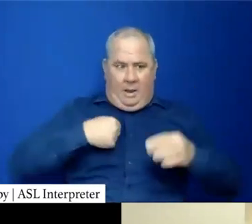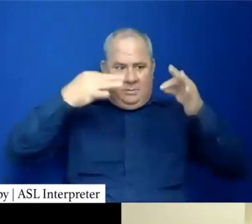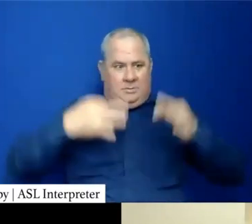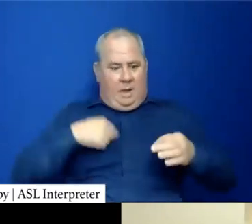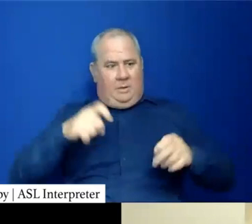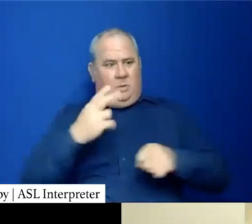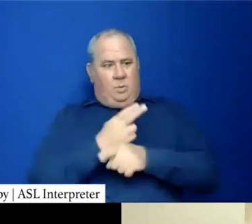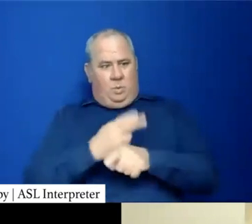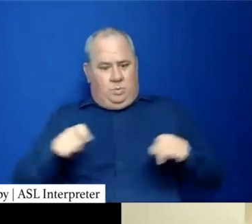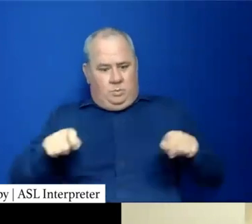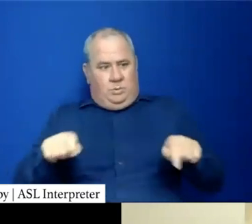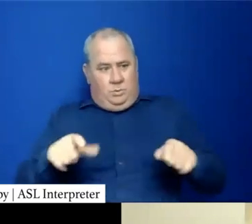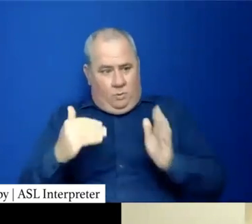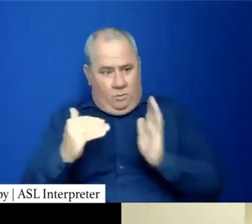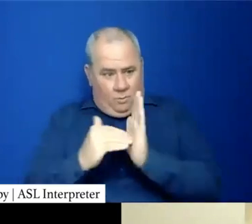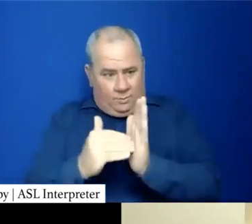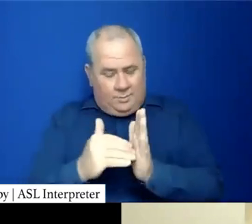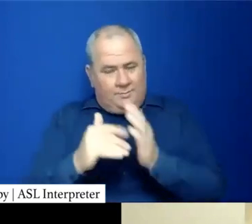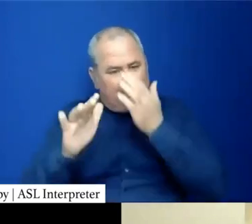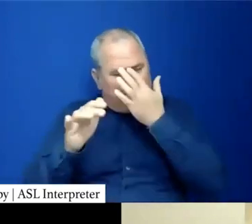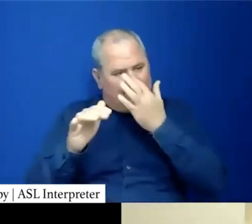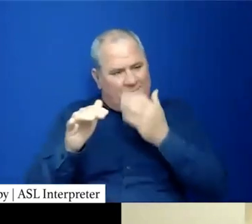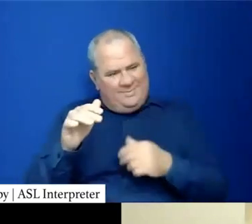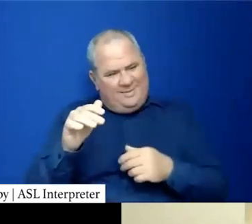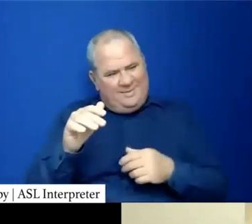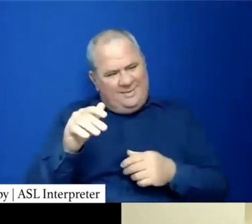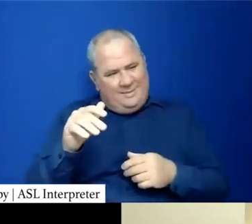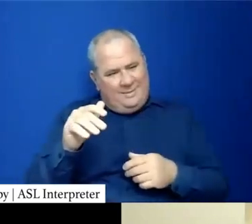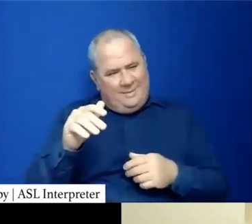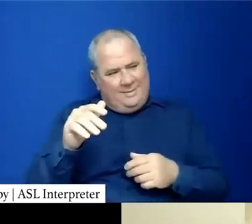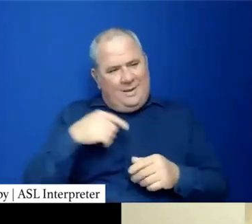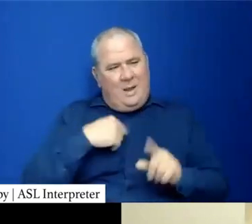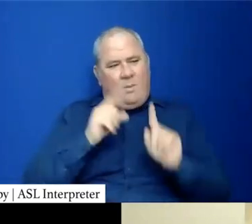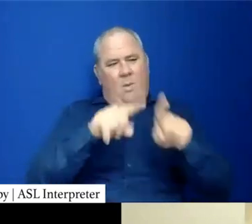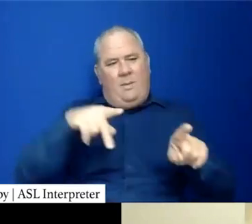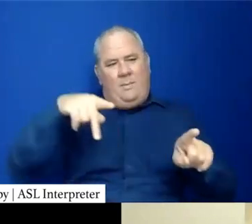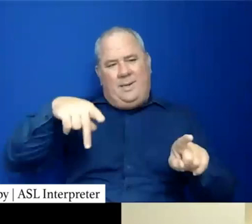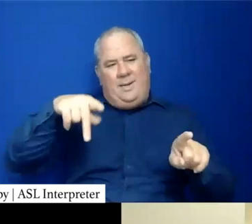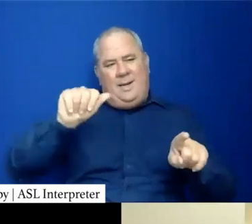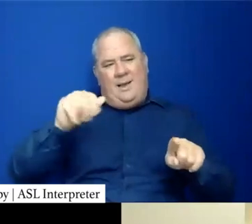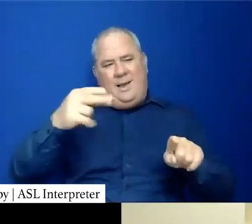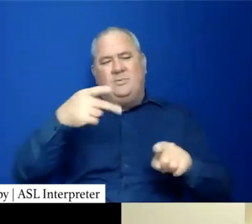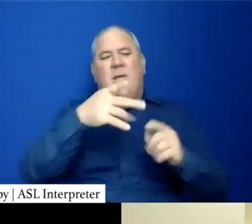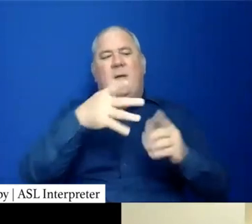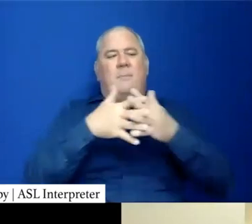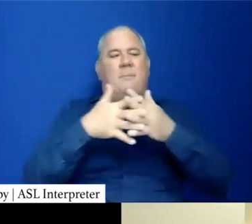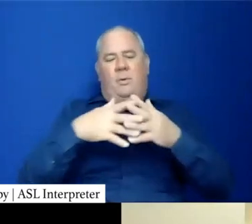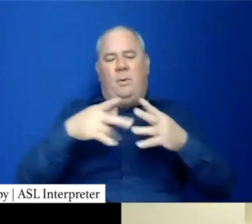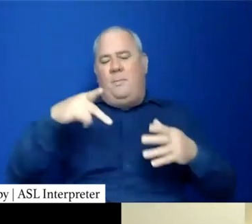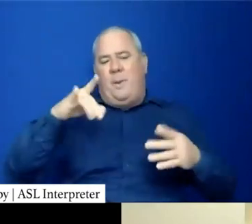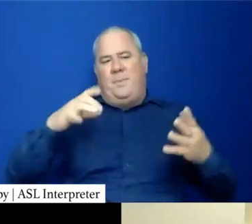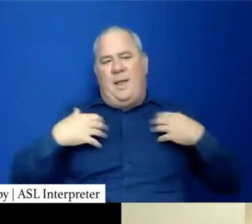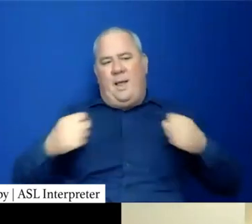to the APHA conference, the American Public Health Association, for the first time. And it's held in this,